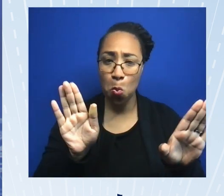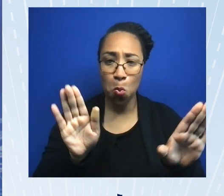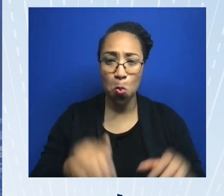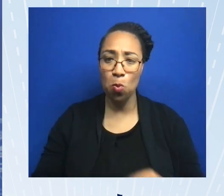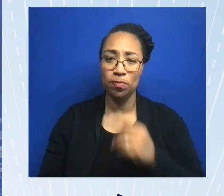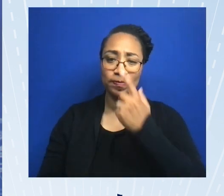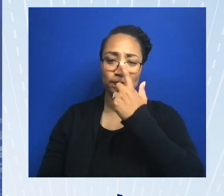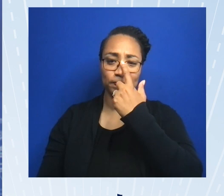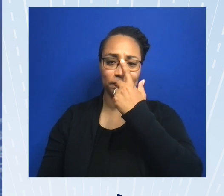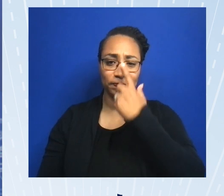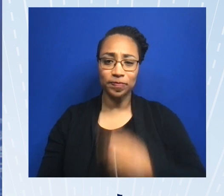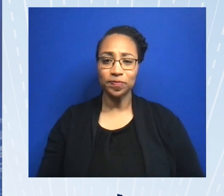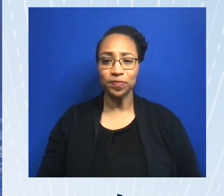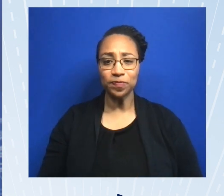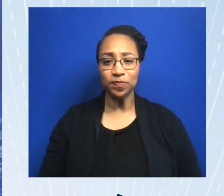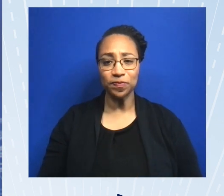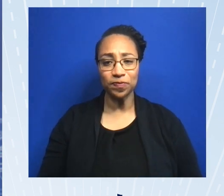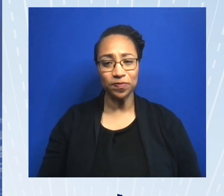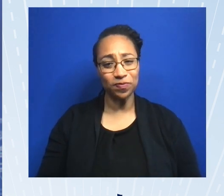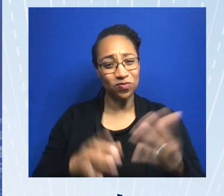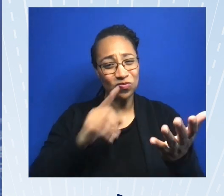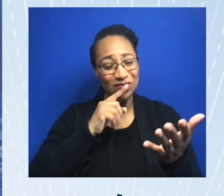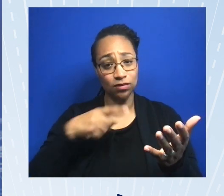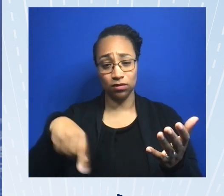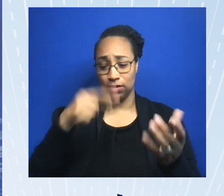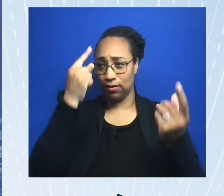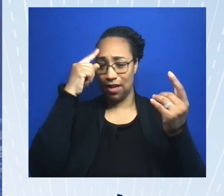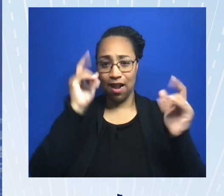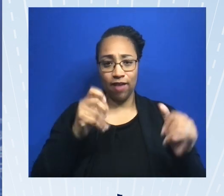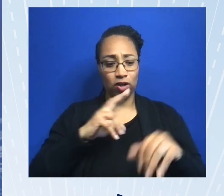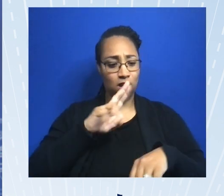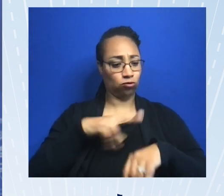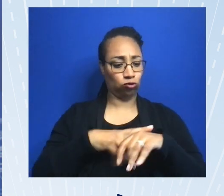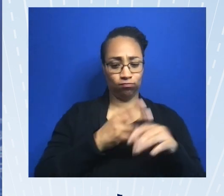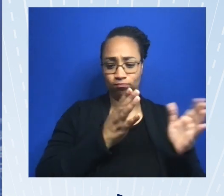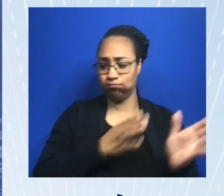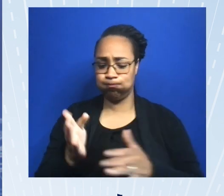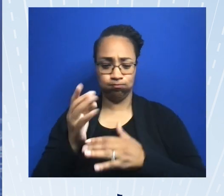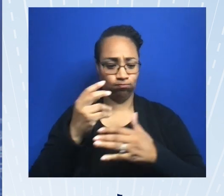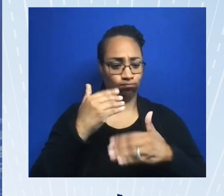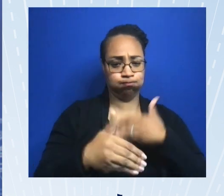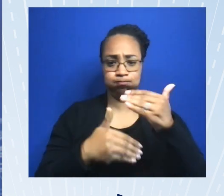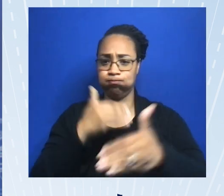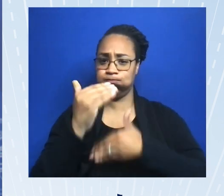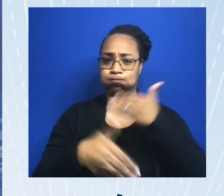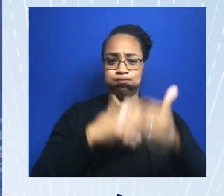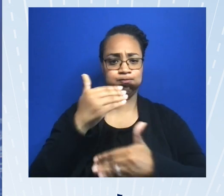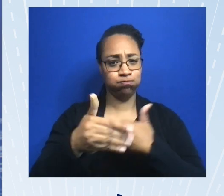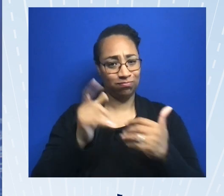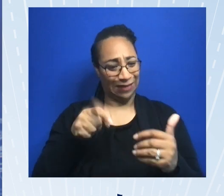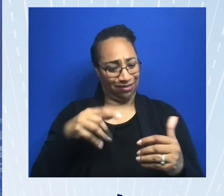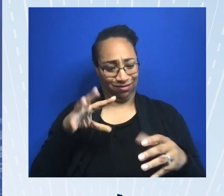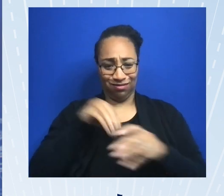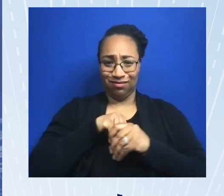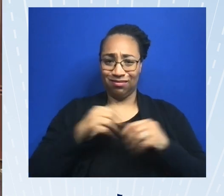most comprehensive and ambitious national strategy to counter anti-Semitism in American